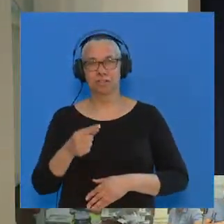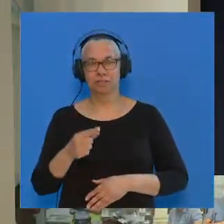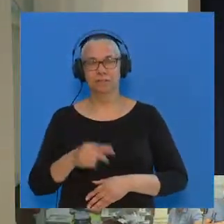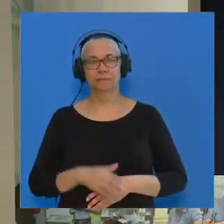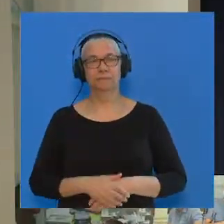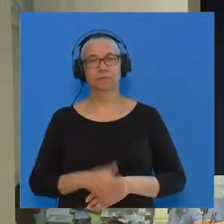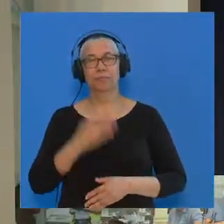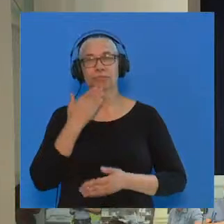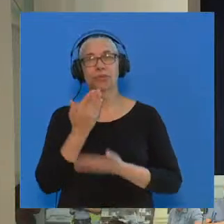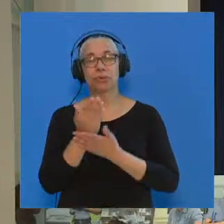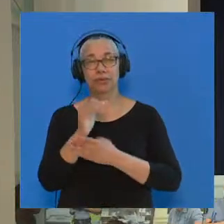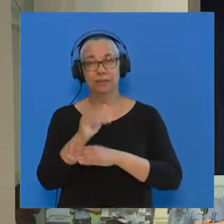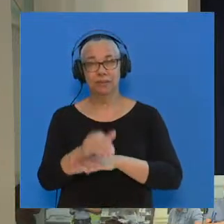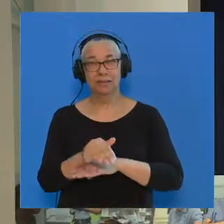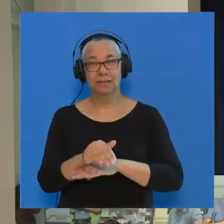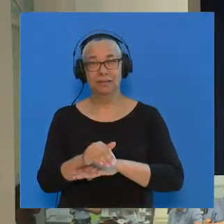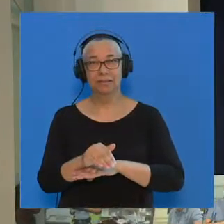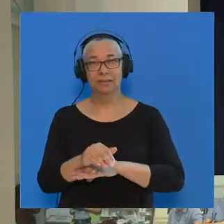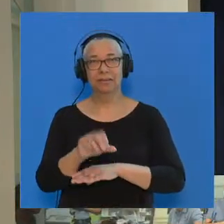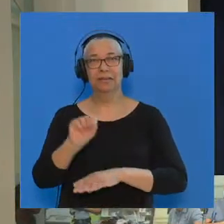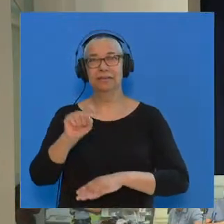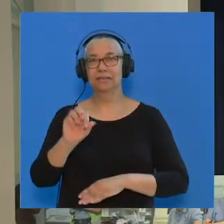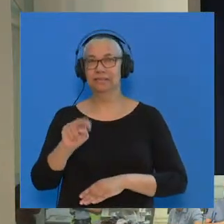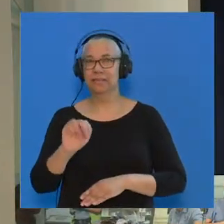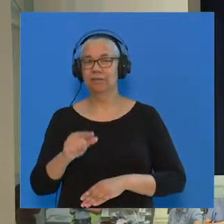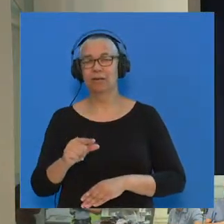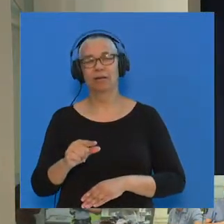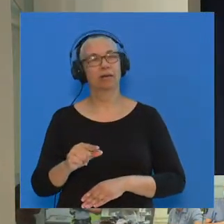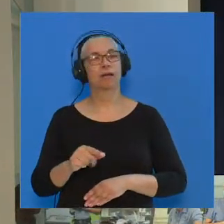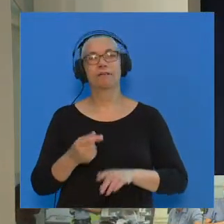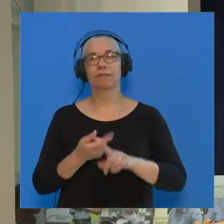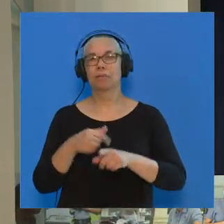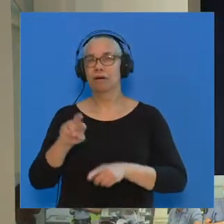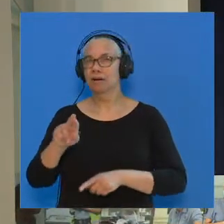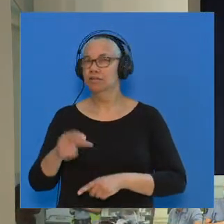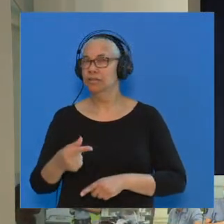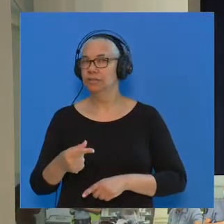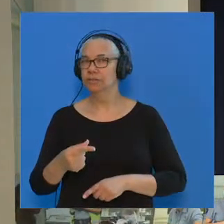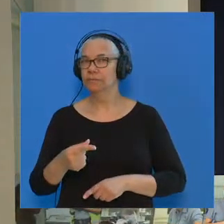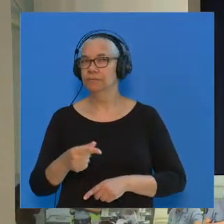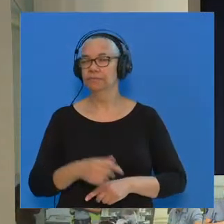Good evening. Sarah Lagan from the Royal Gazette.